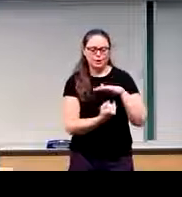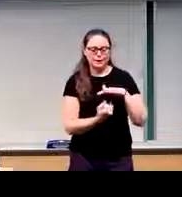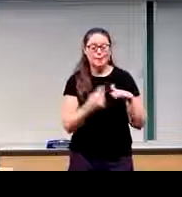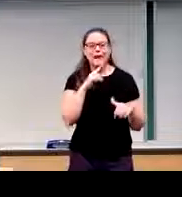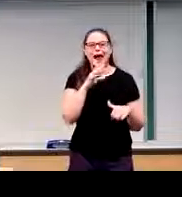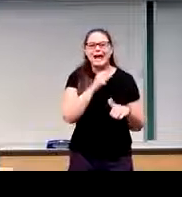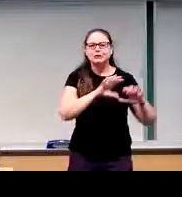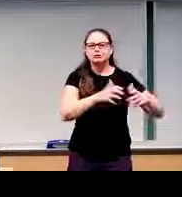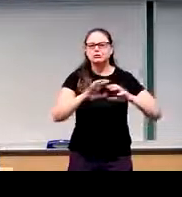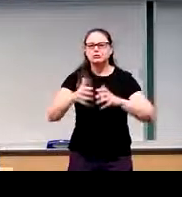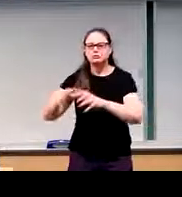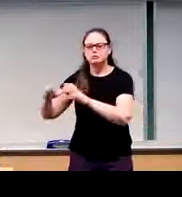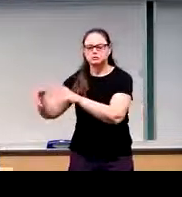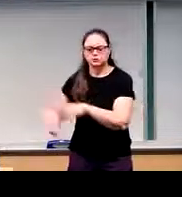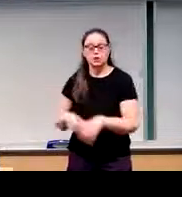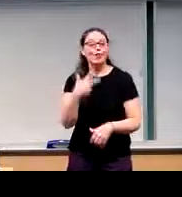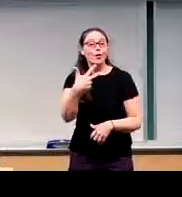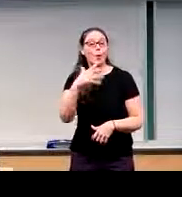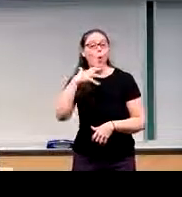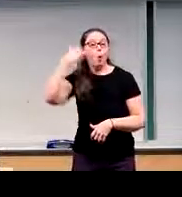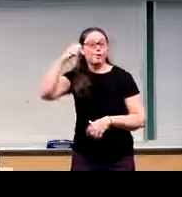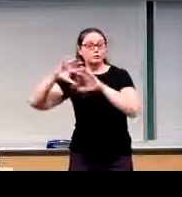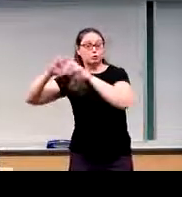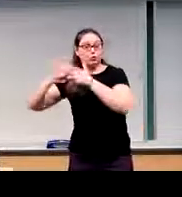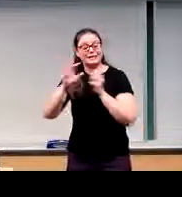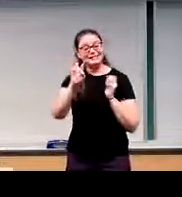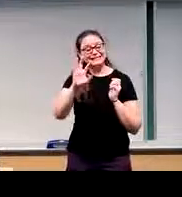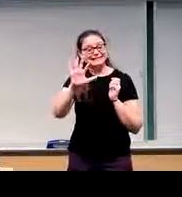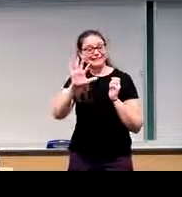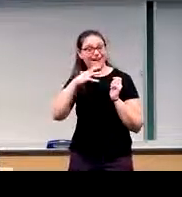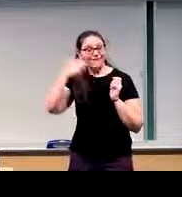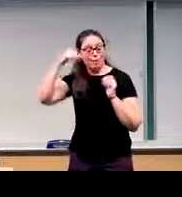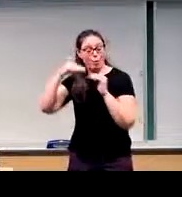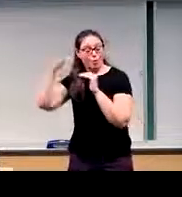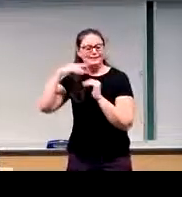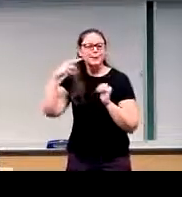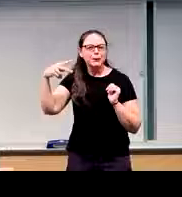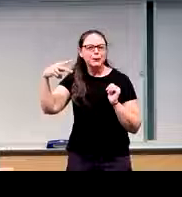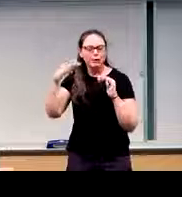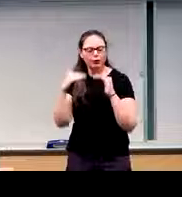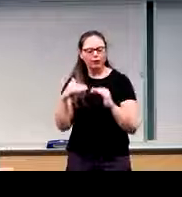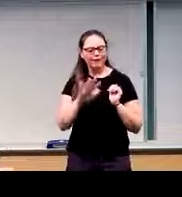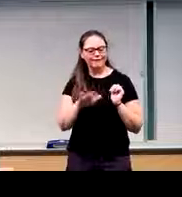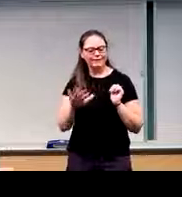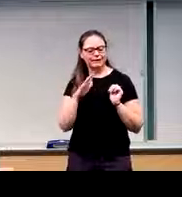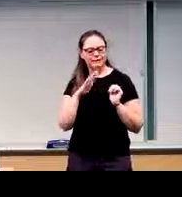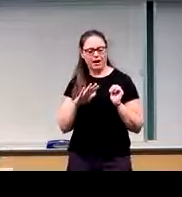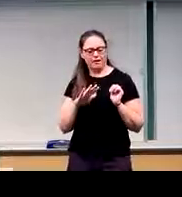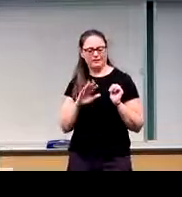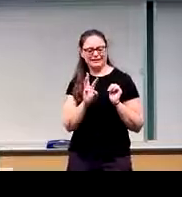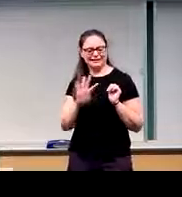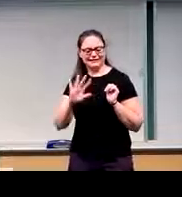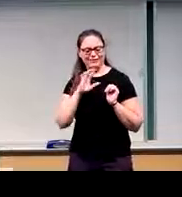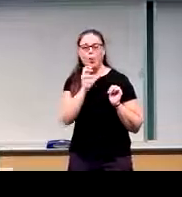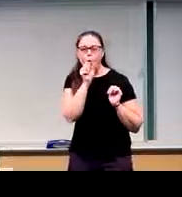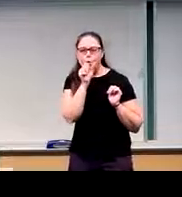group, with the three oldest groups, those 65 and older in purples, 55 to 64-year-olds in